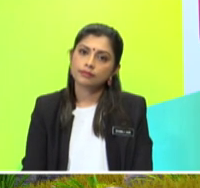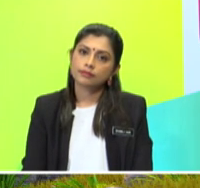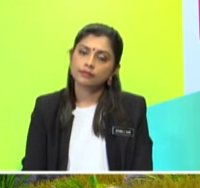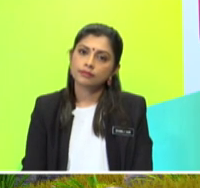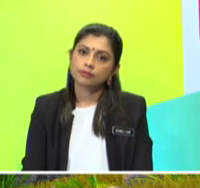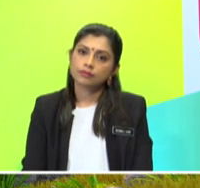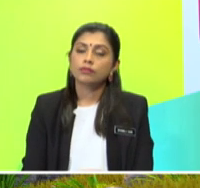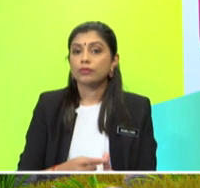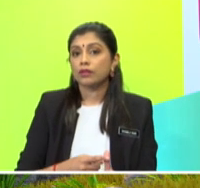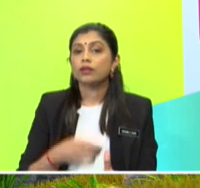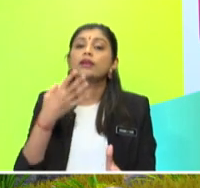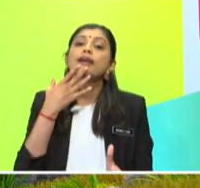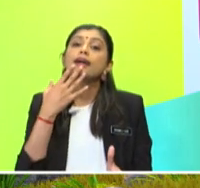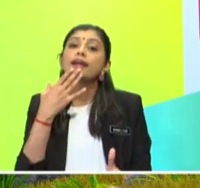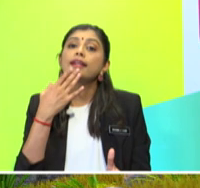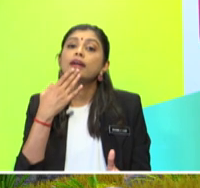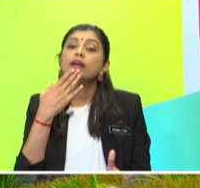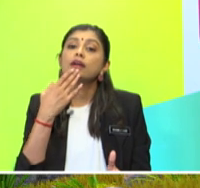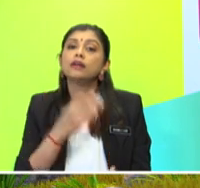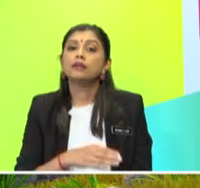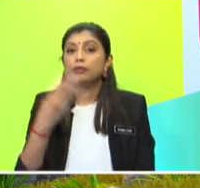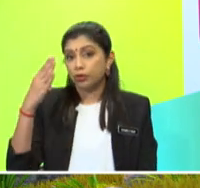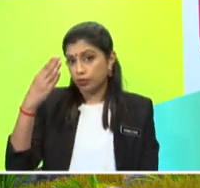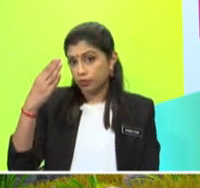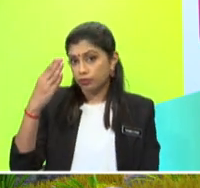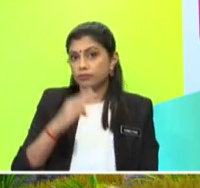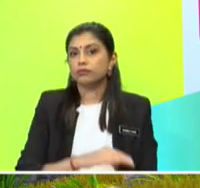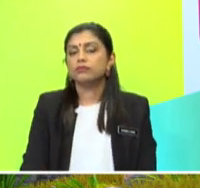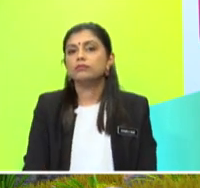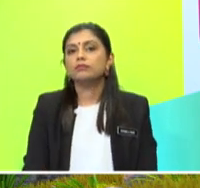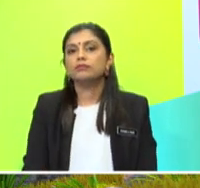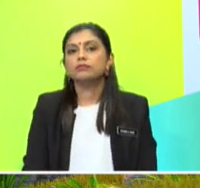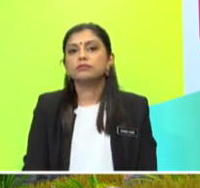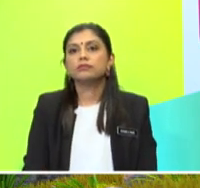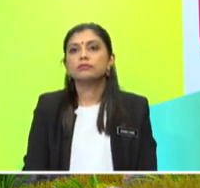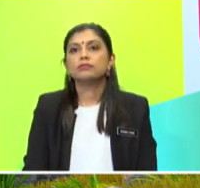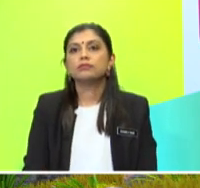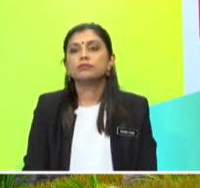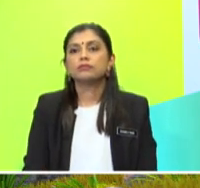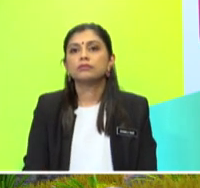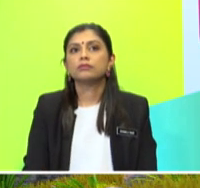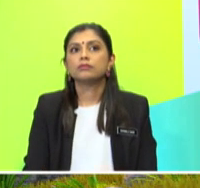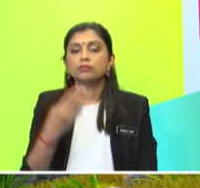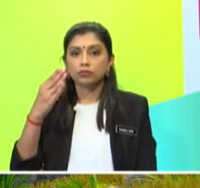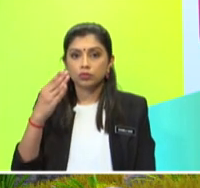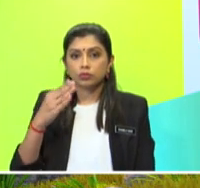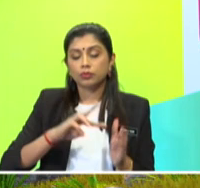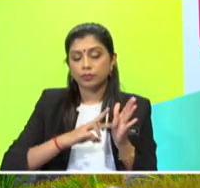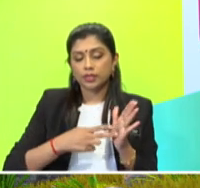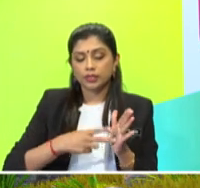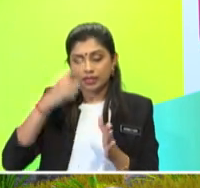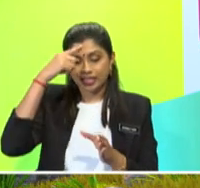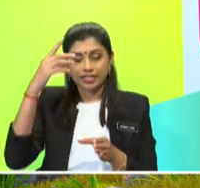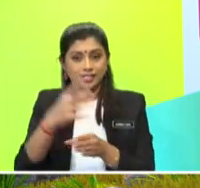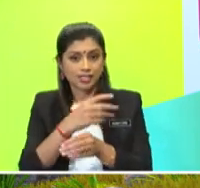color. My color is blue. Always blue. Blue represents conclusion, wish, and